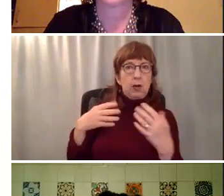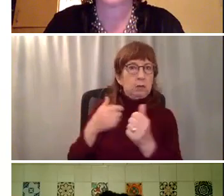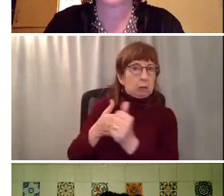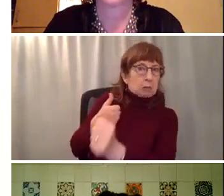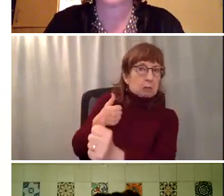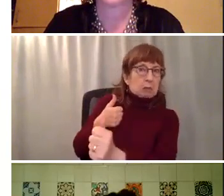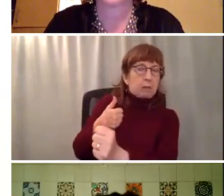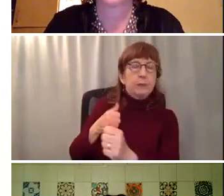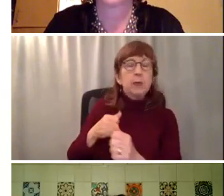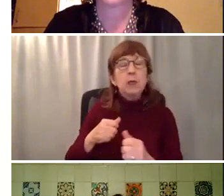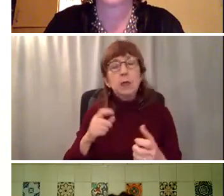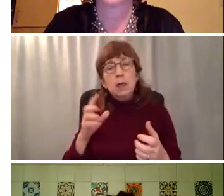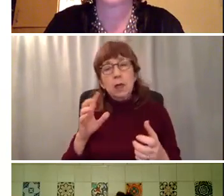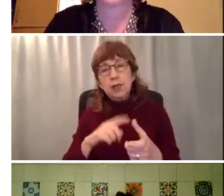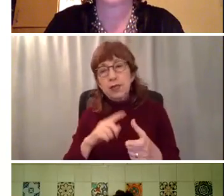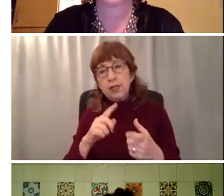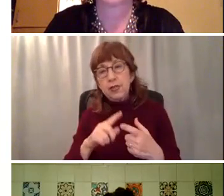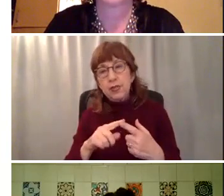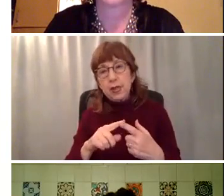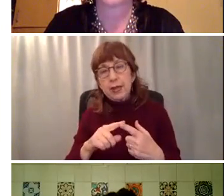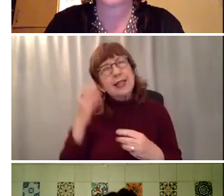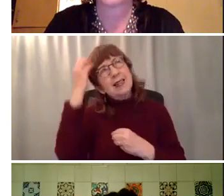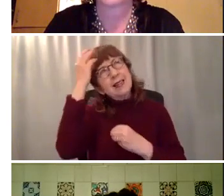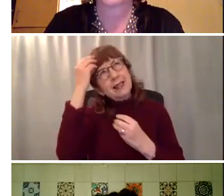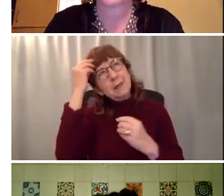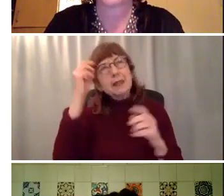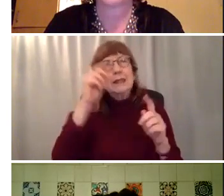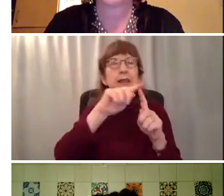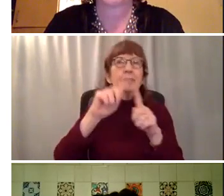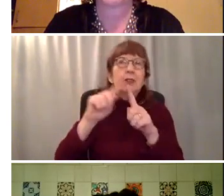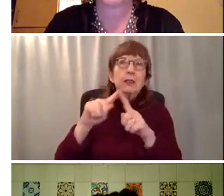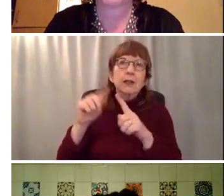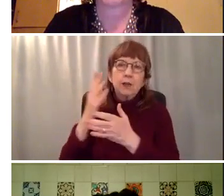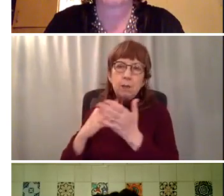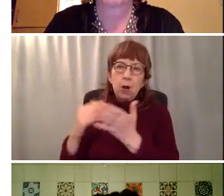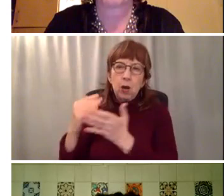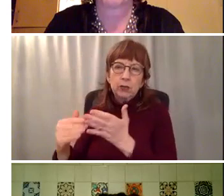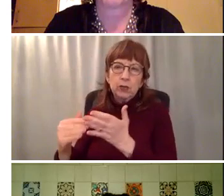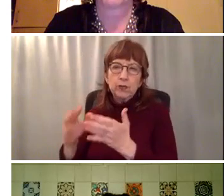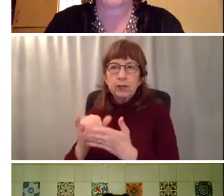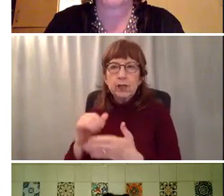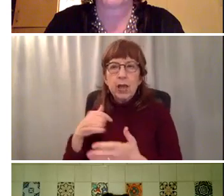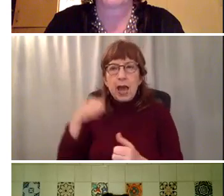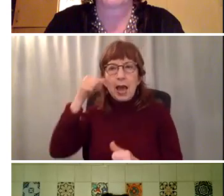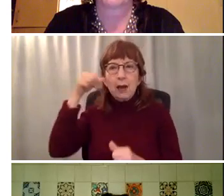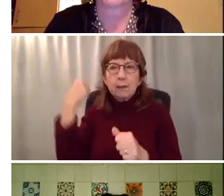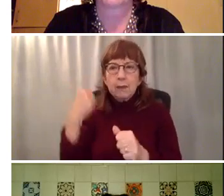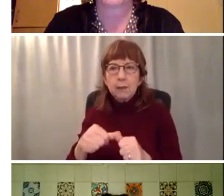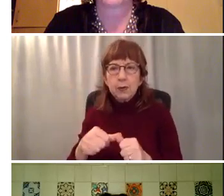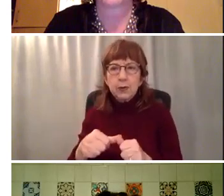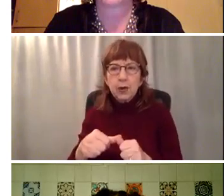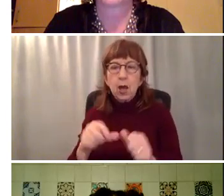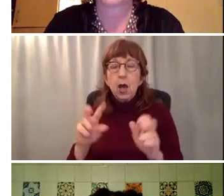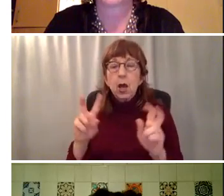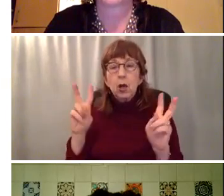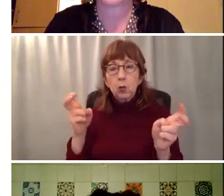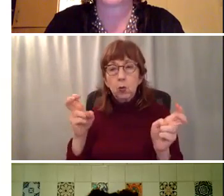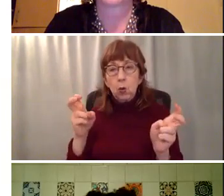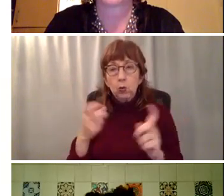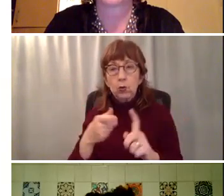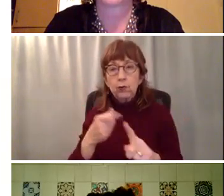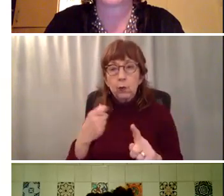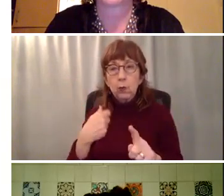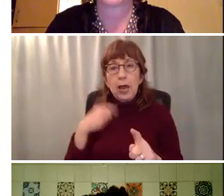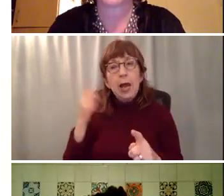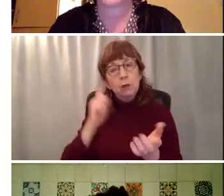And then in like reflecting on all these different parts of this, I remembered a quote from when I actually